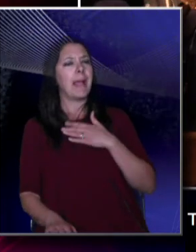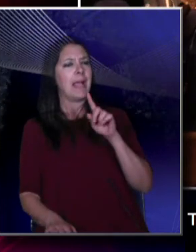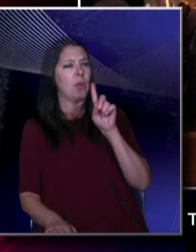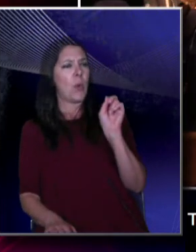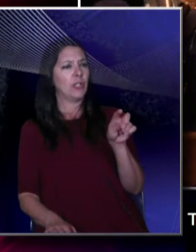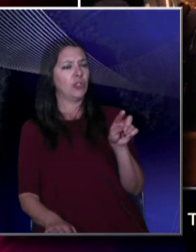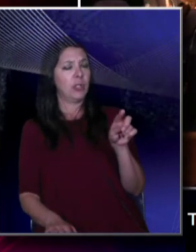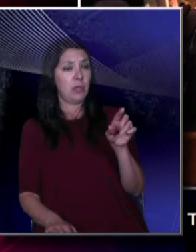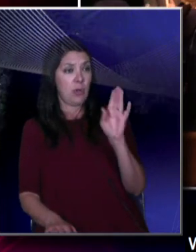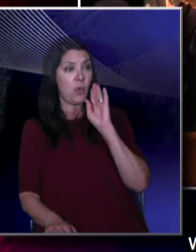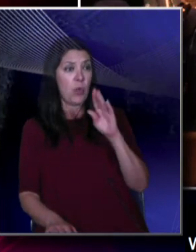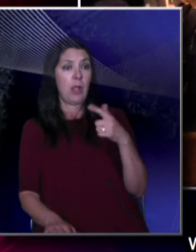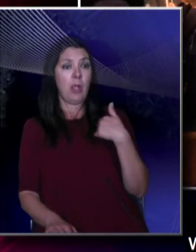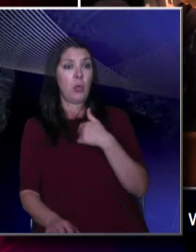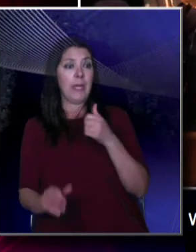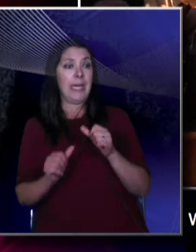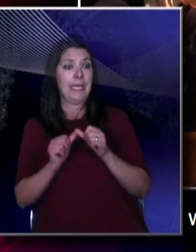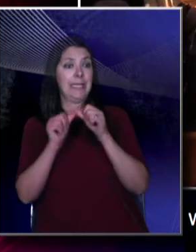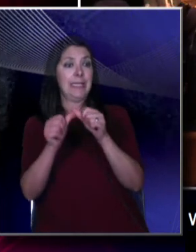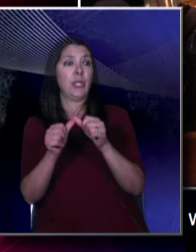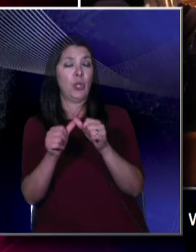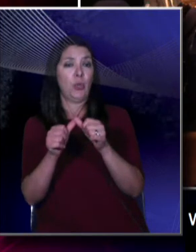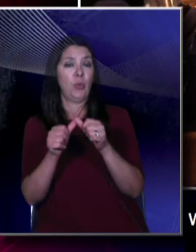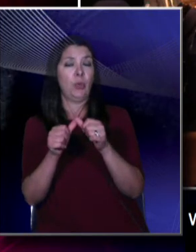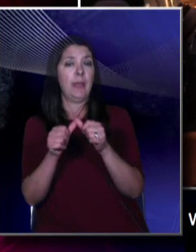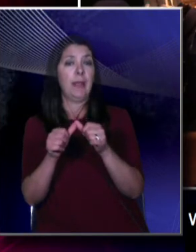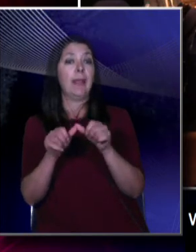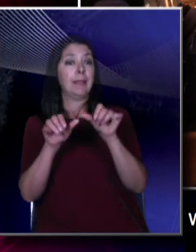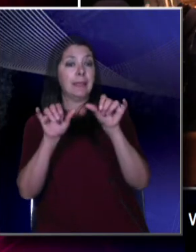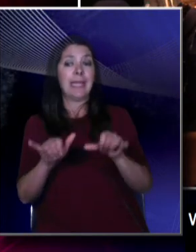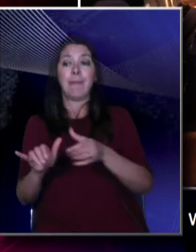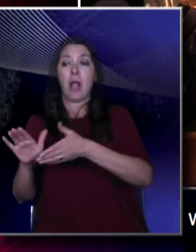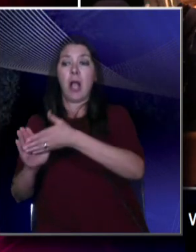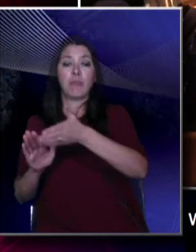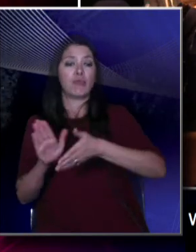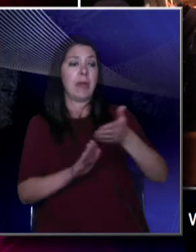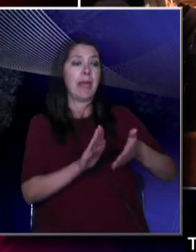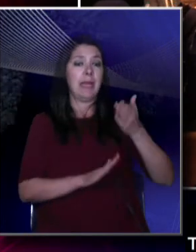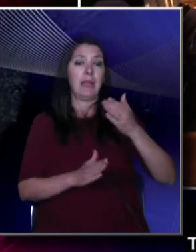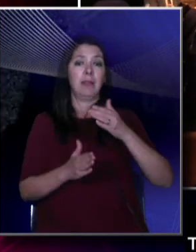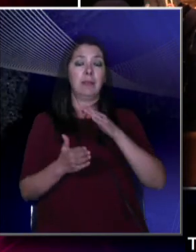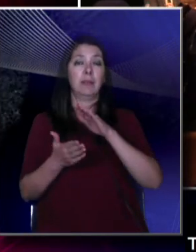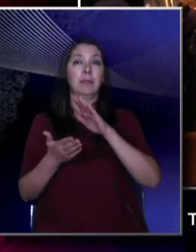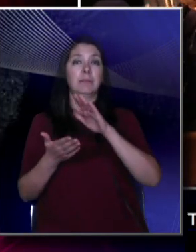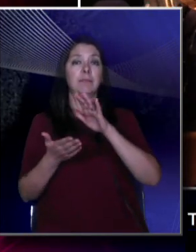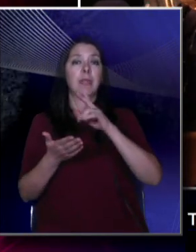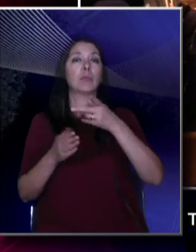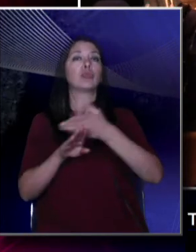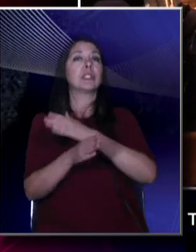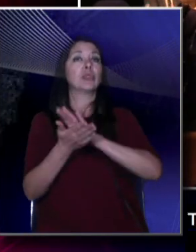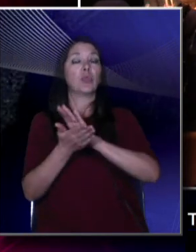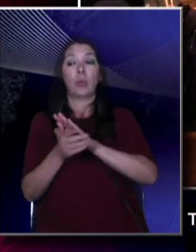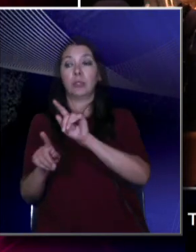would we continue to operate the same preschools, both in Tucson and here, and